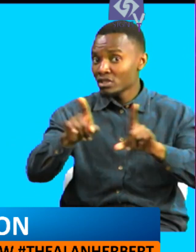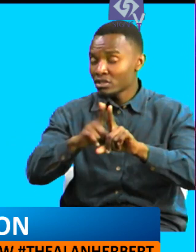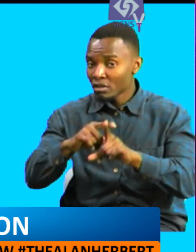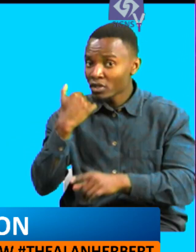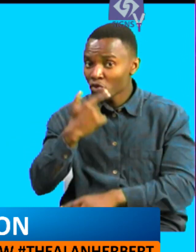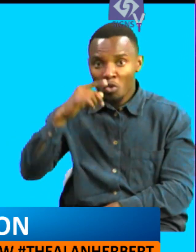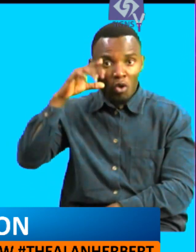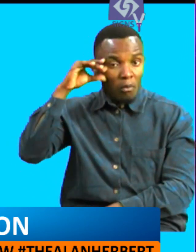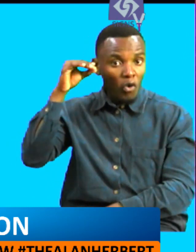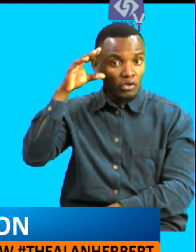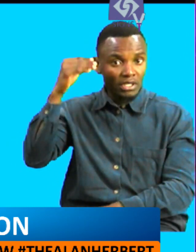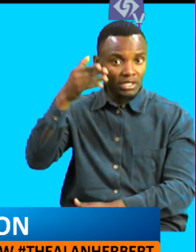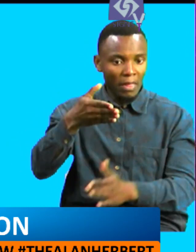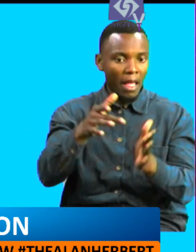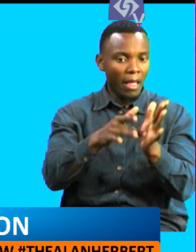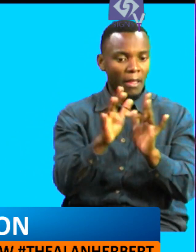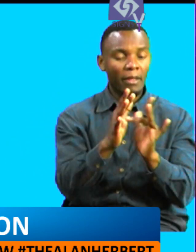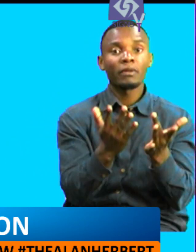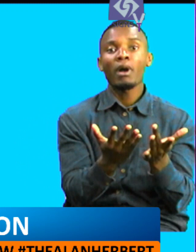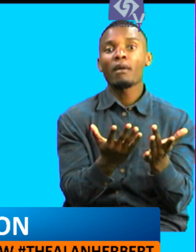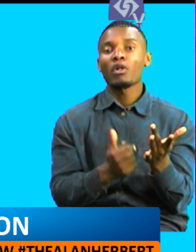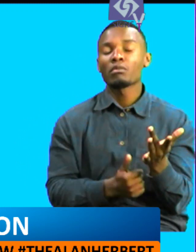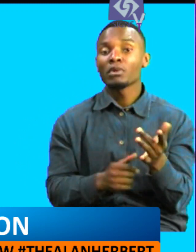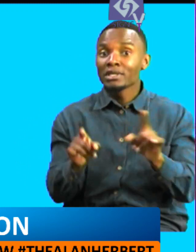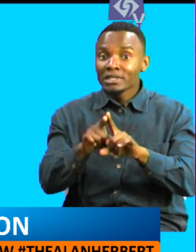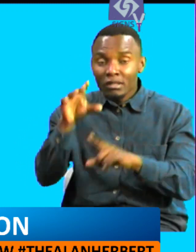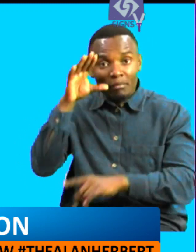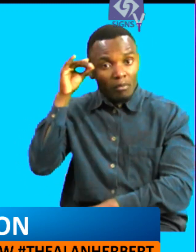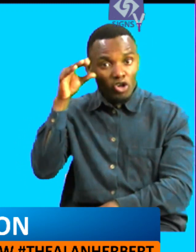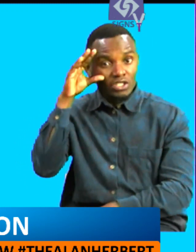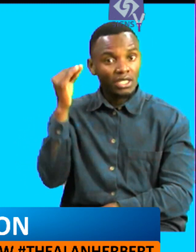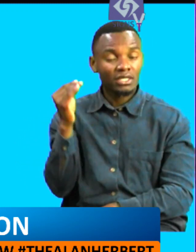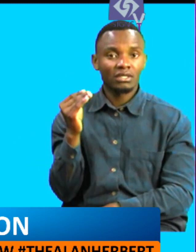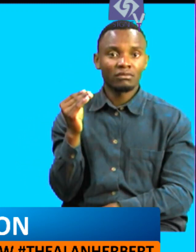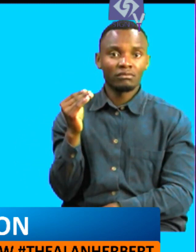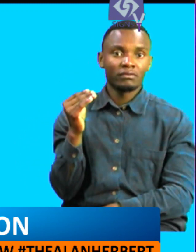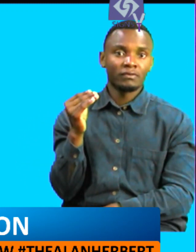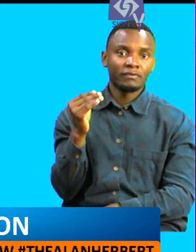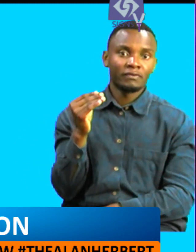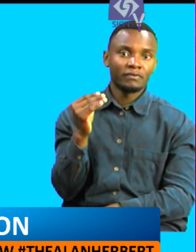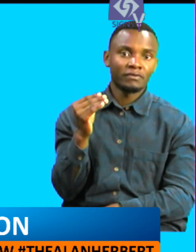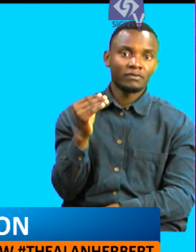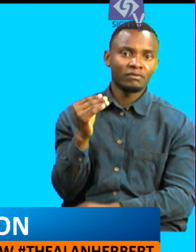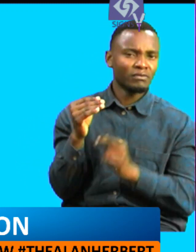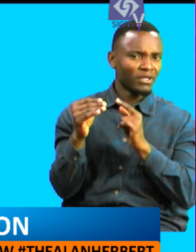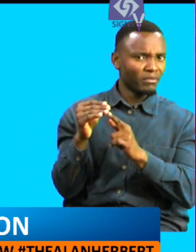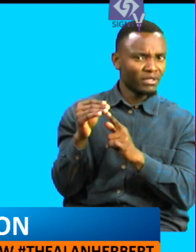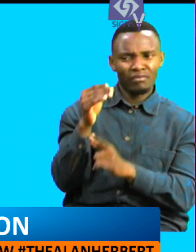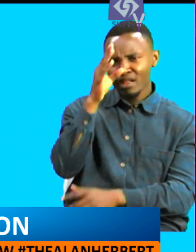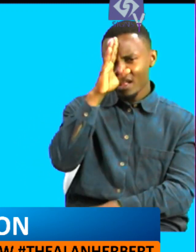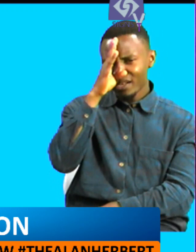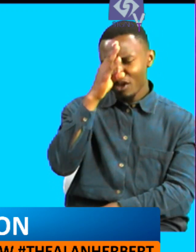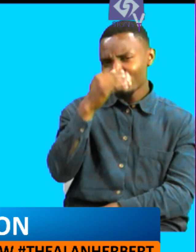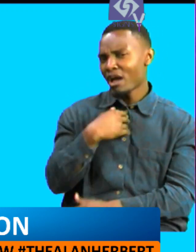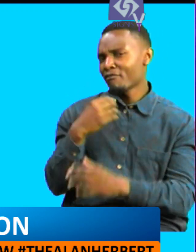And even Moses in the Bible was a